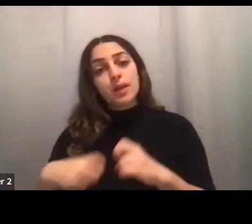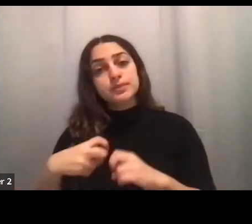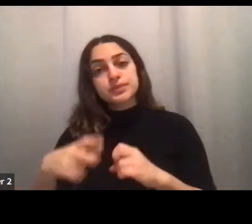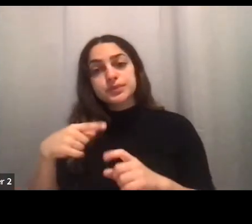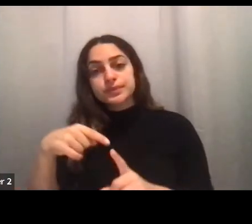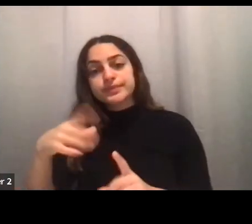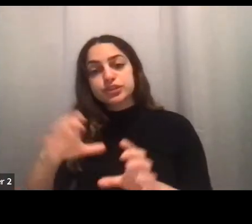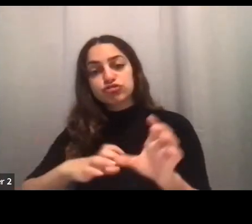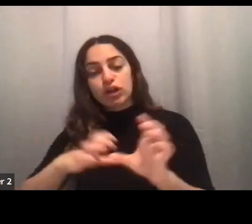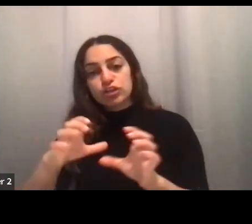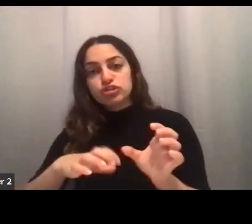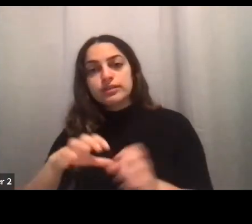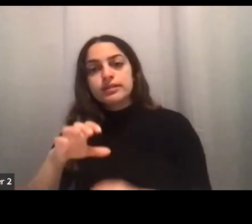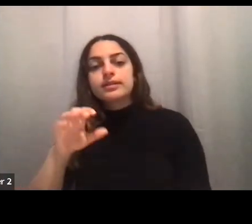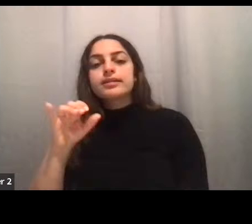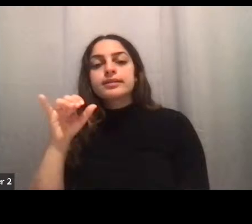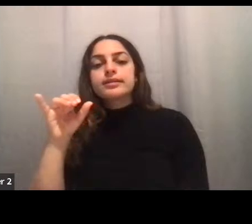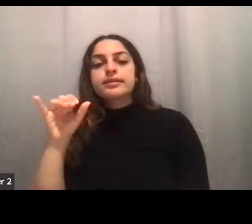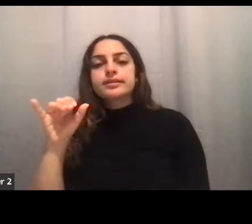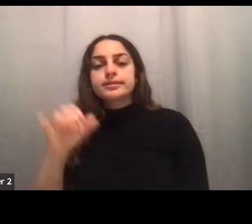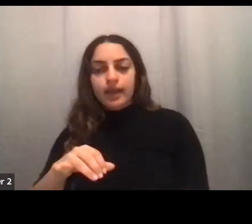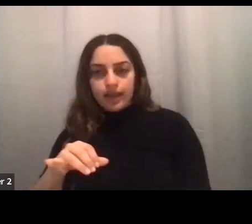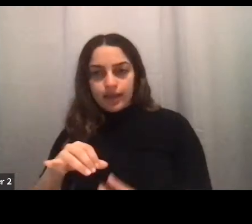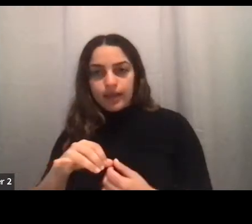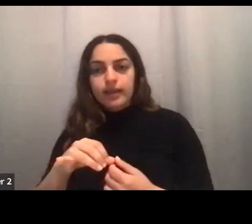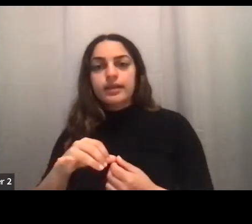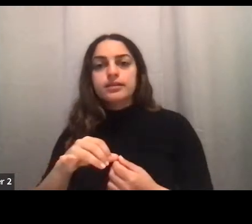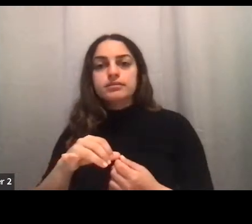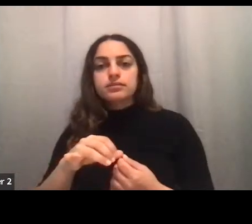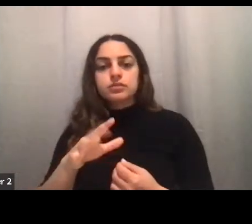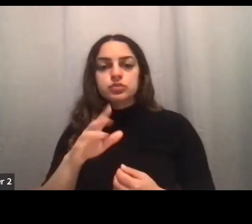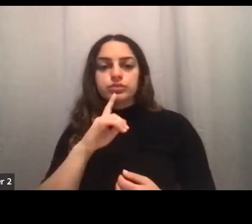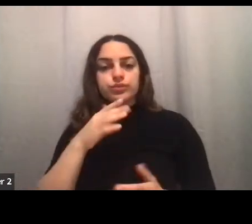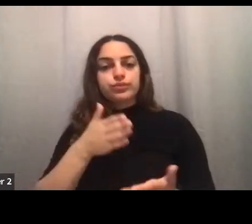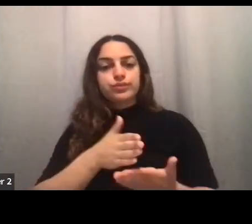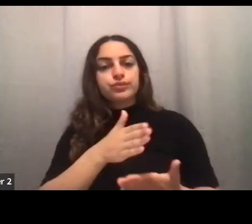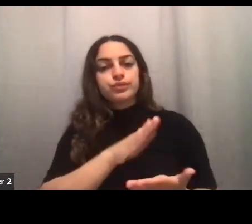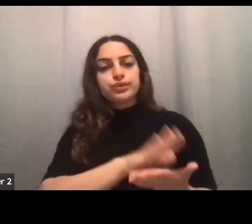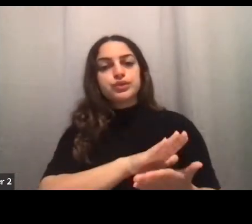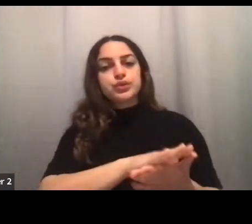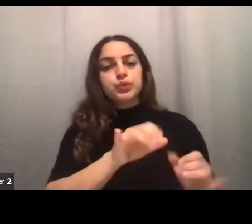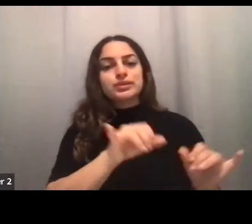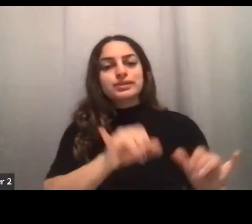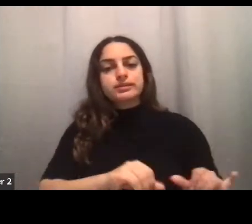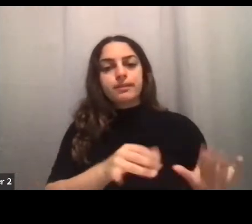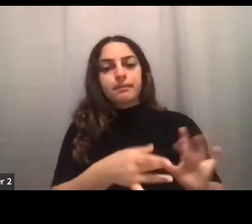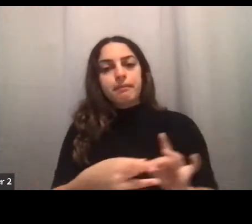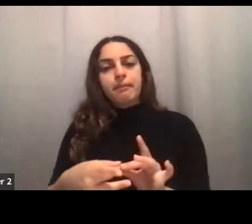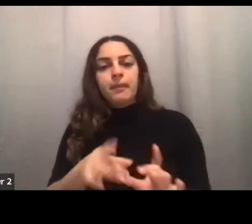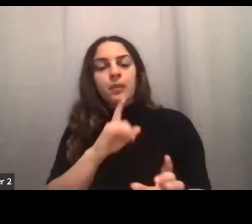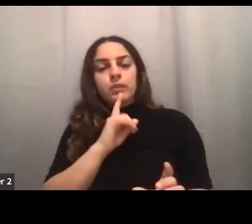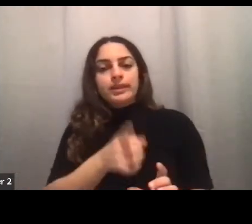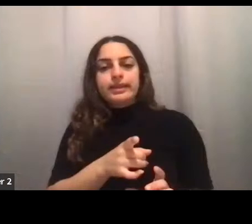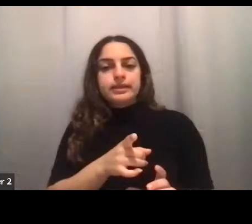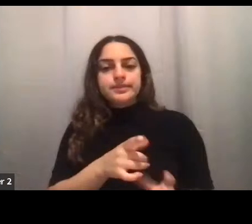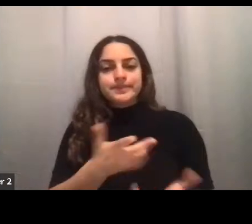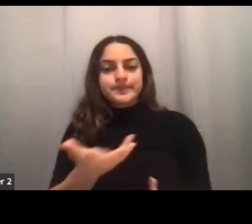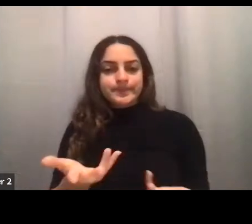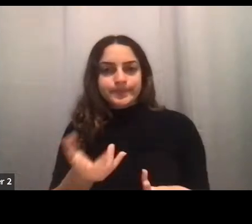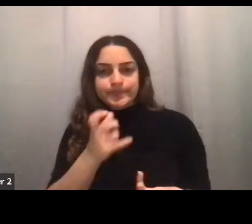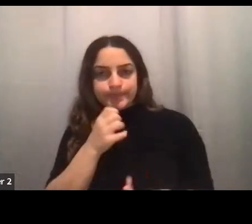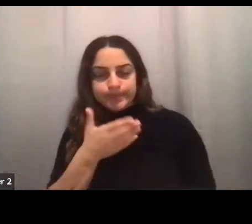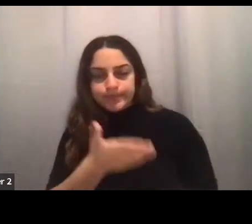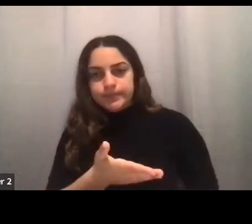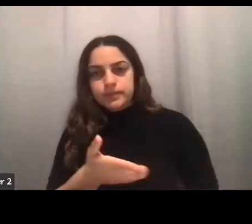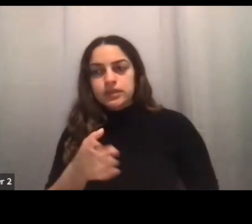is that the pipeline through the school system has really dried up as you heard from commissioner